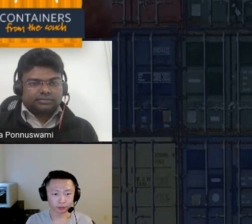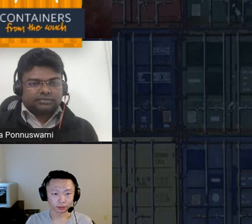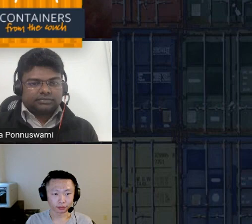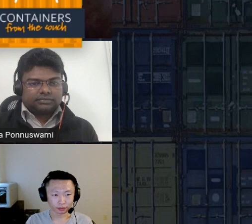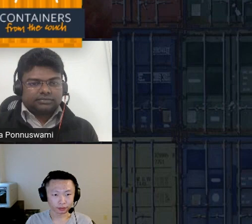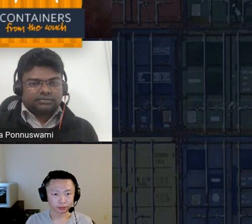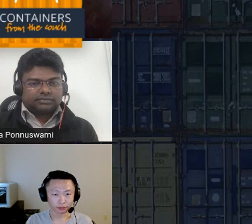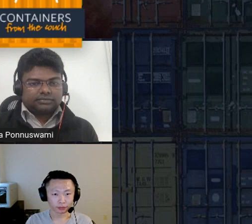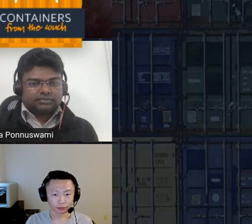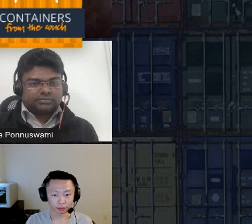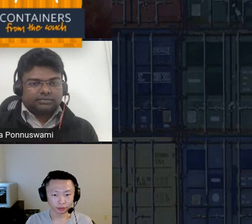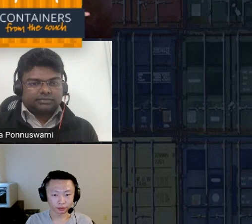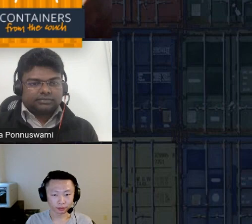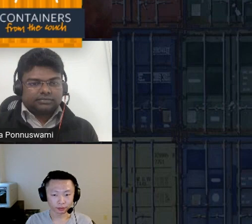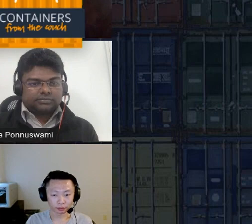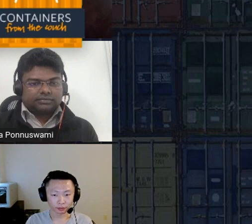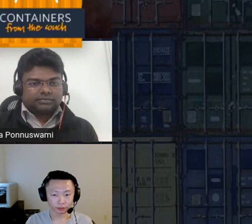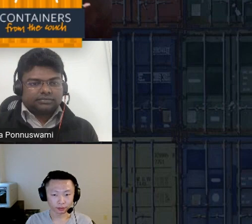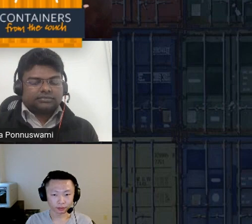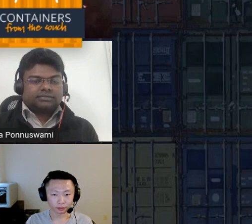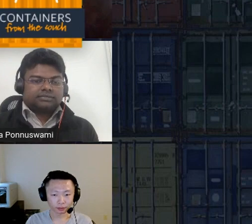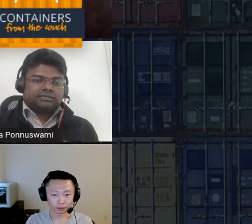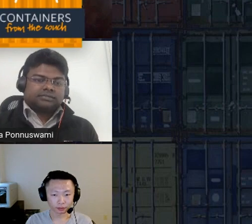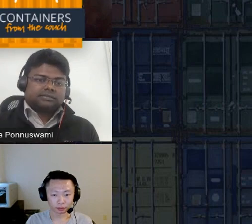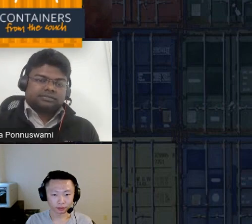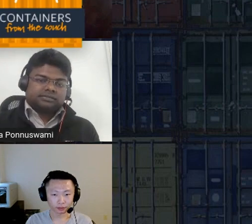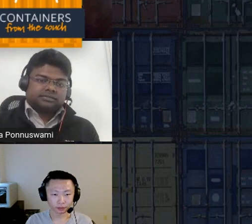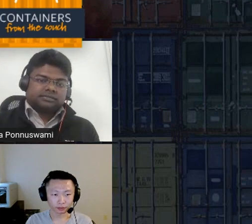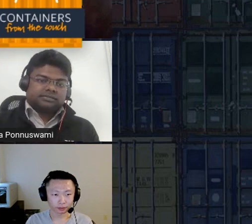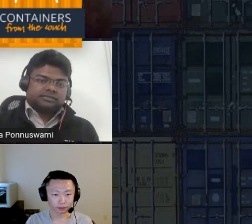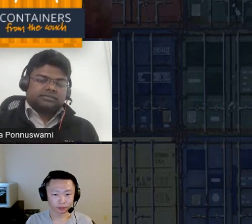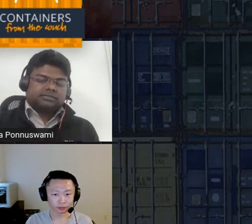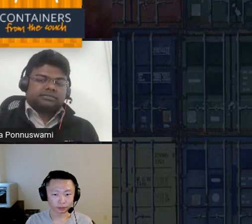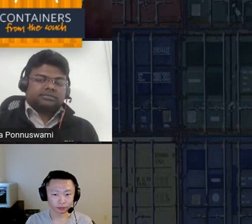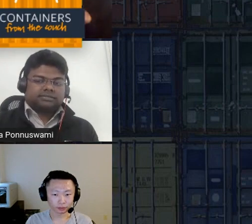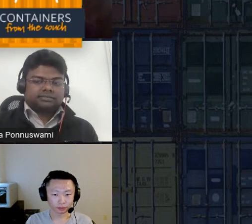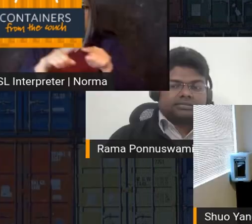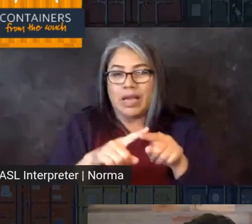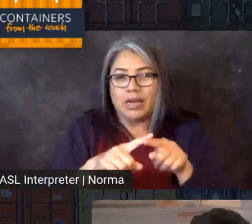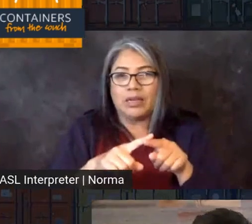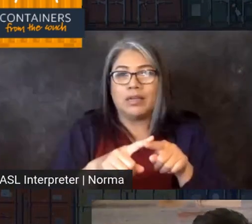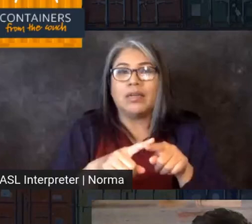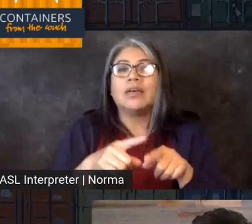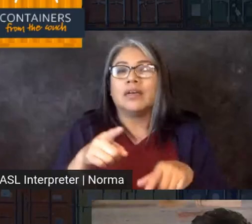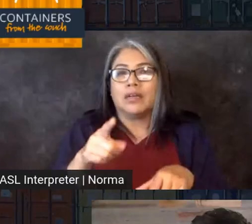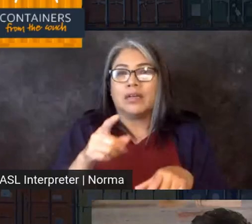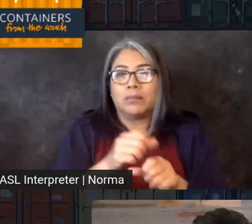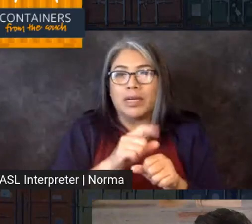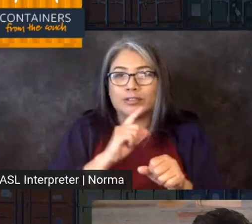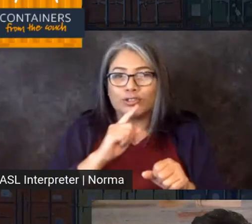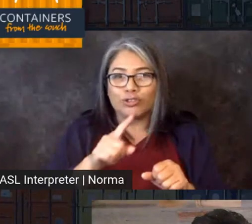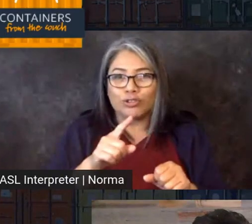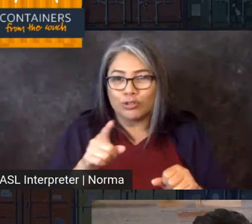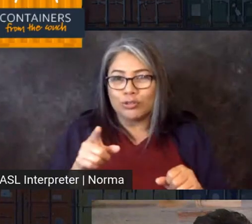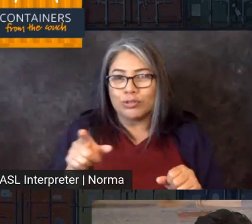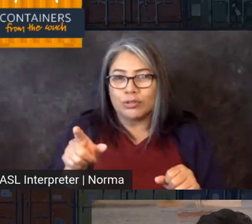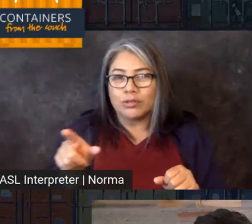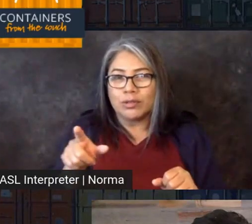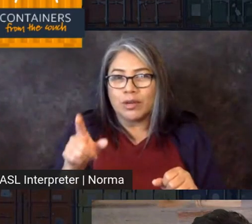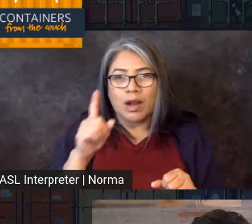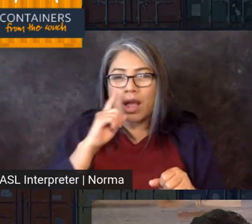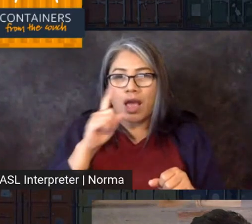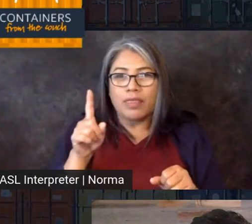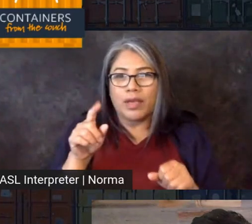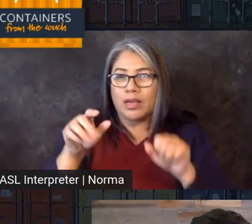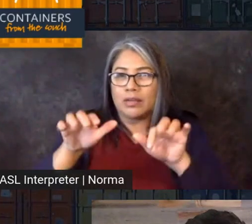make sure that you have access to all of the folks here on this line. Now, I think we dropped a message in